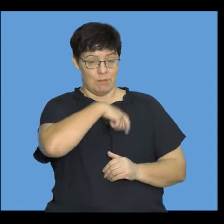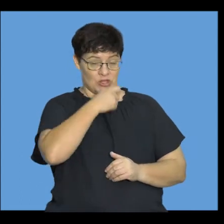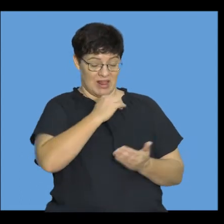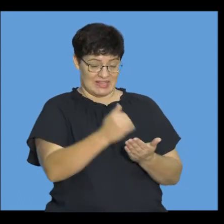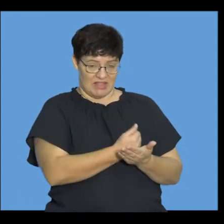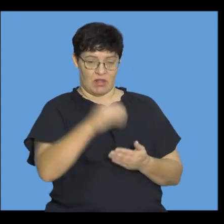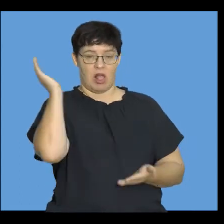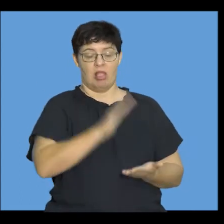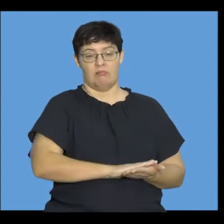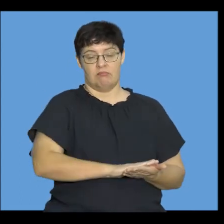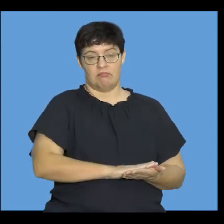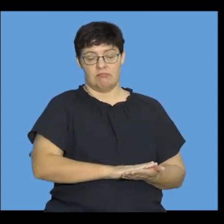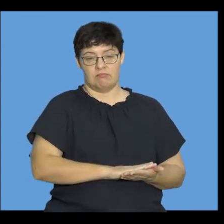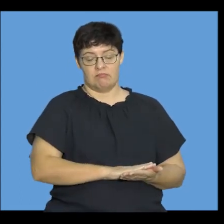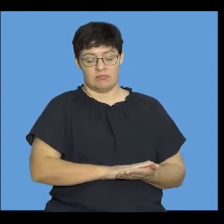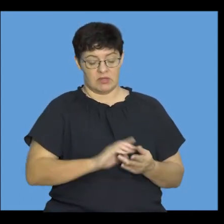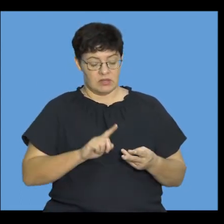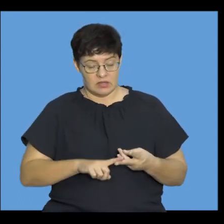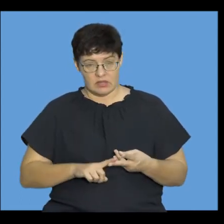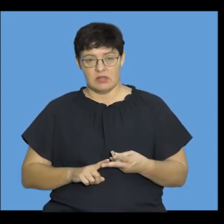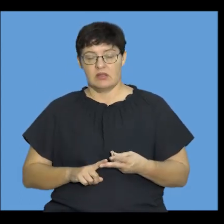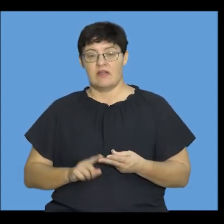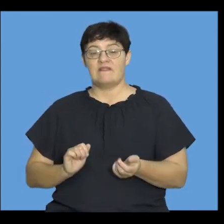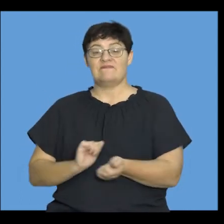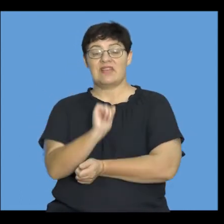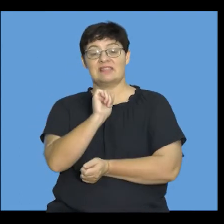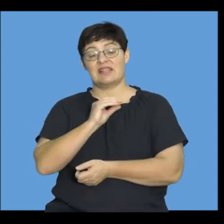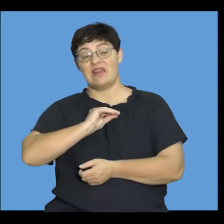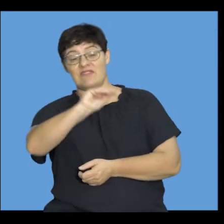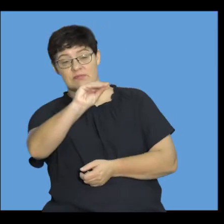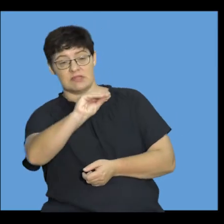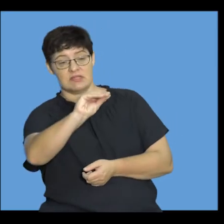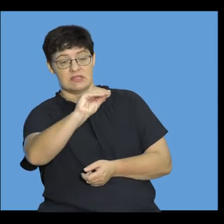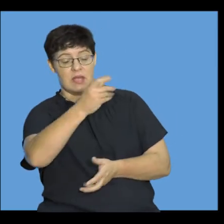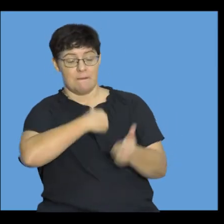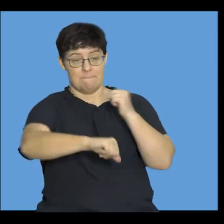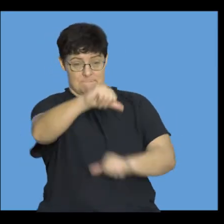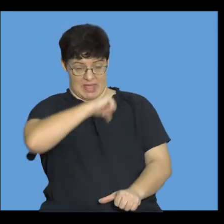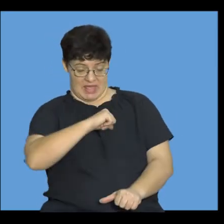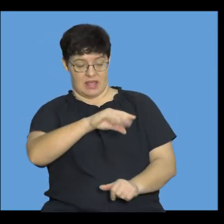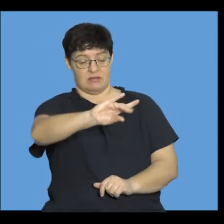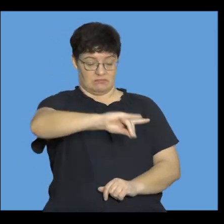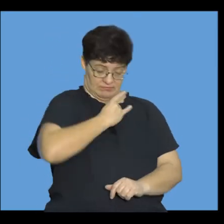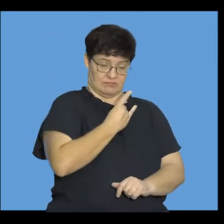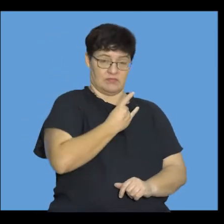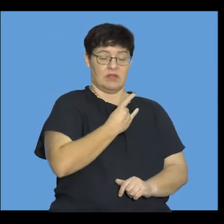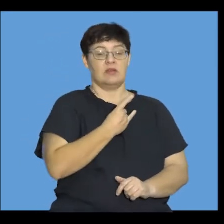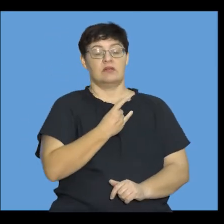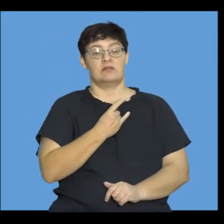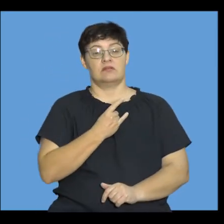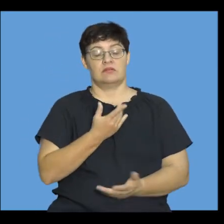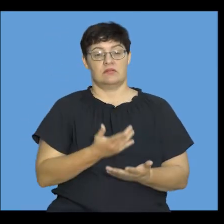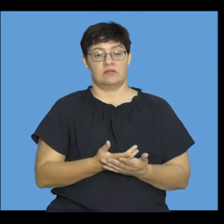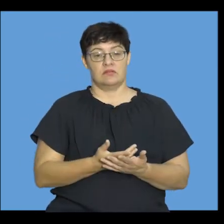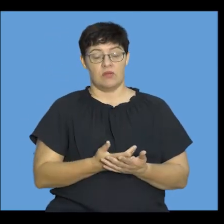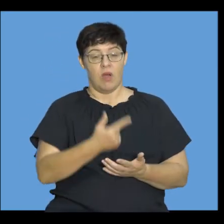She's exhausted her personal savings, and she's cashed out the fixed investment that she had. So in terms of